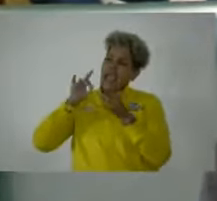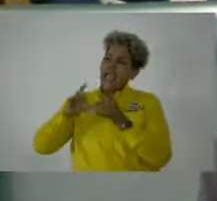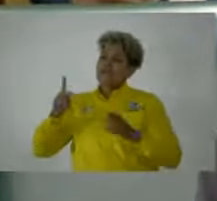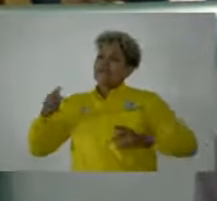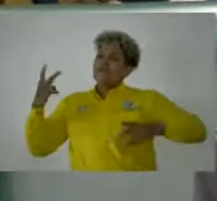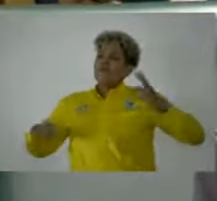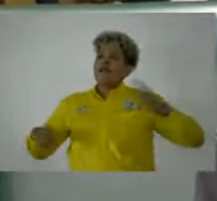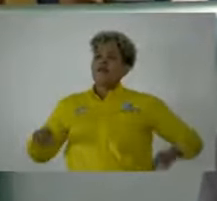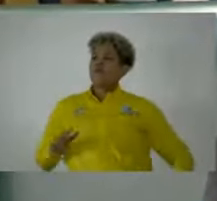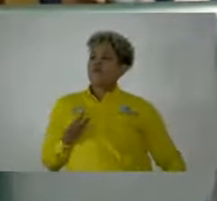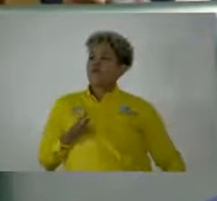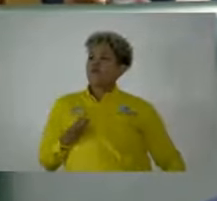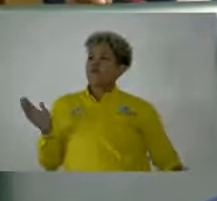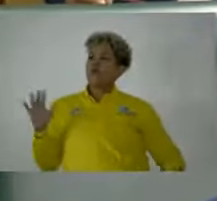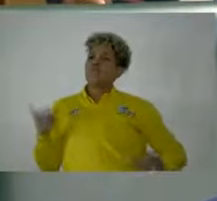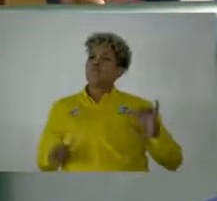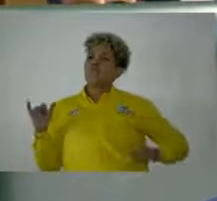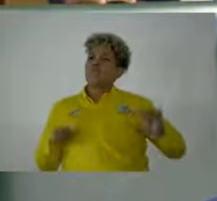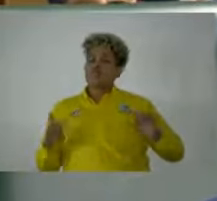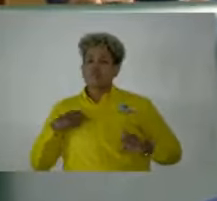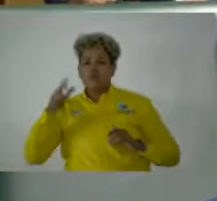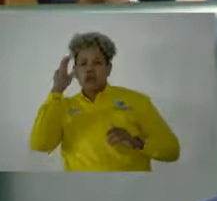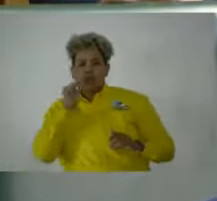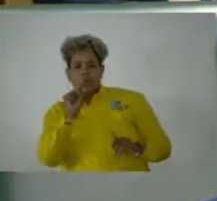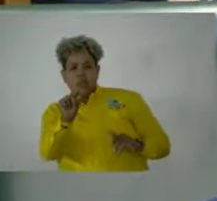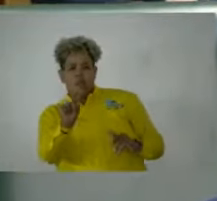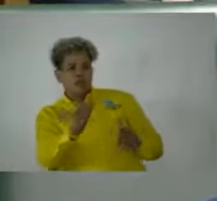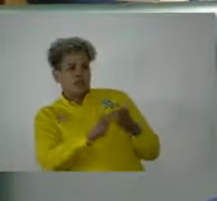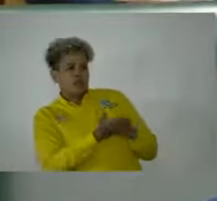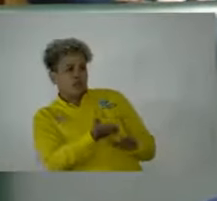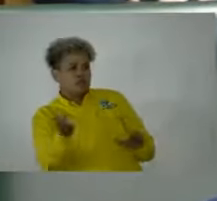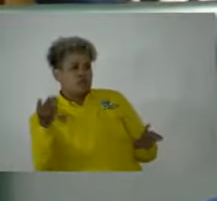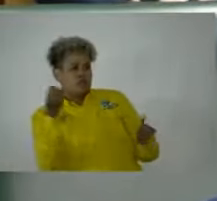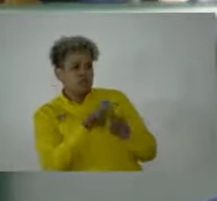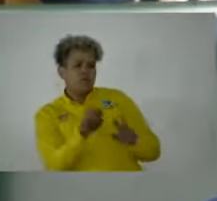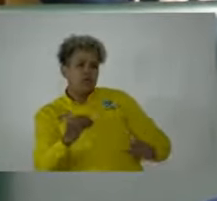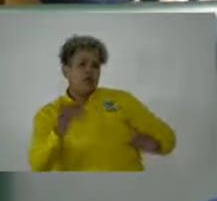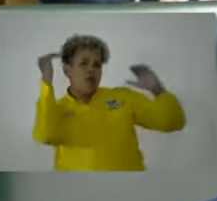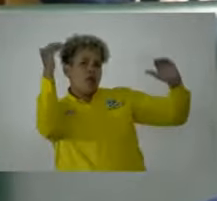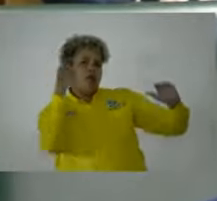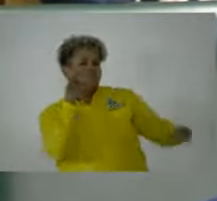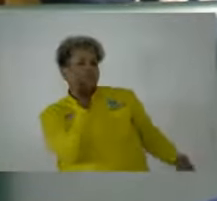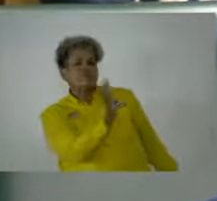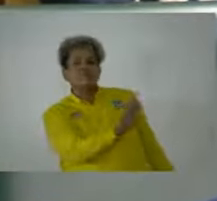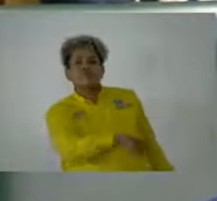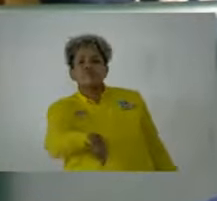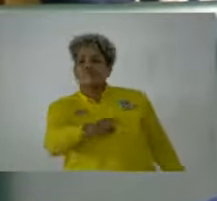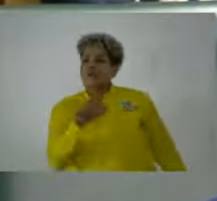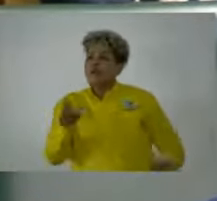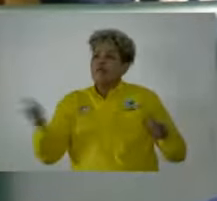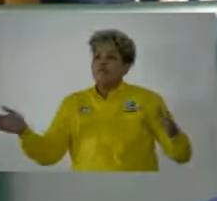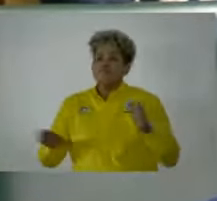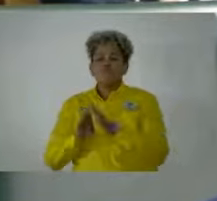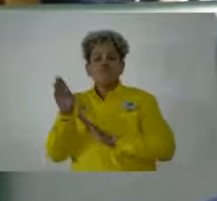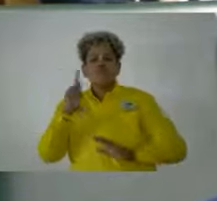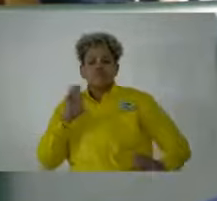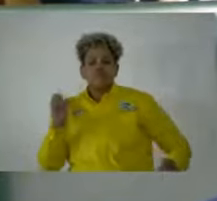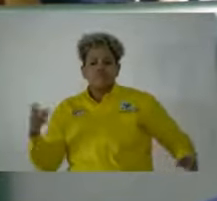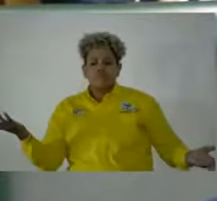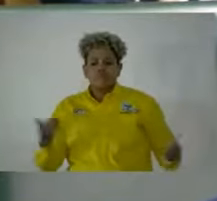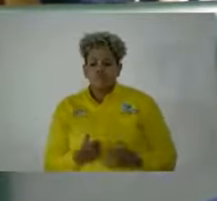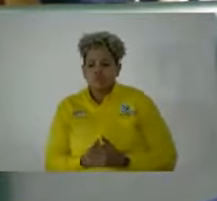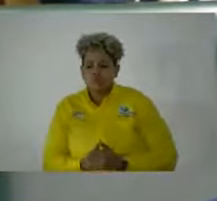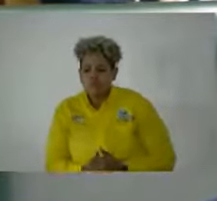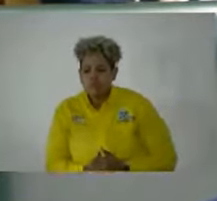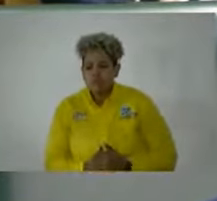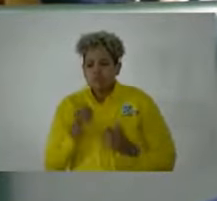tourism arrivals, we hear very little on why it seems not to elevate communities across Jamaica.